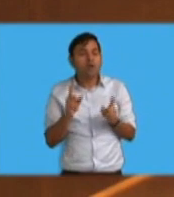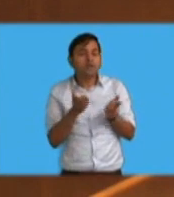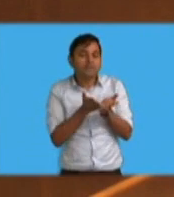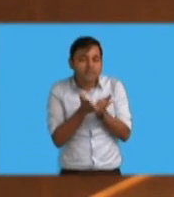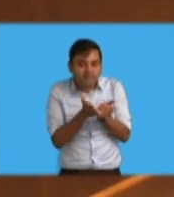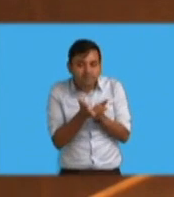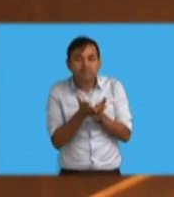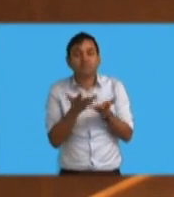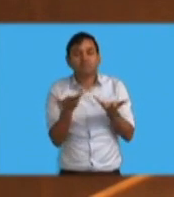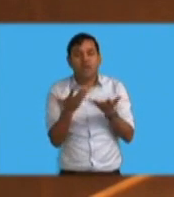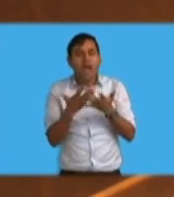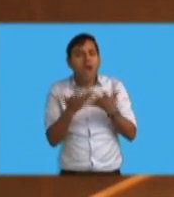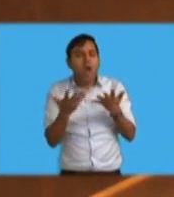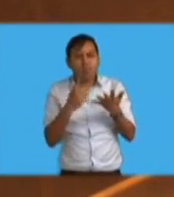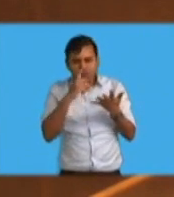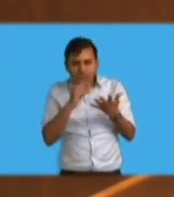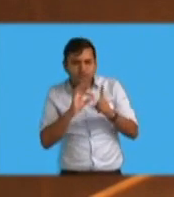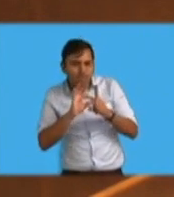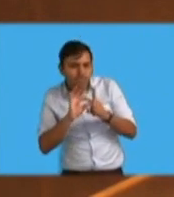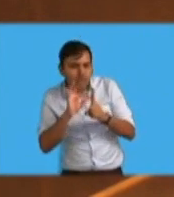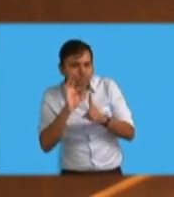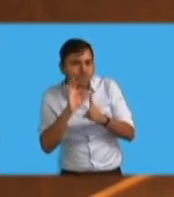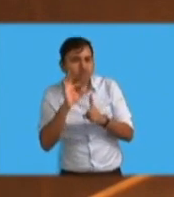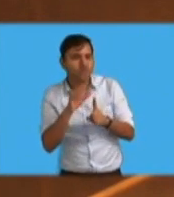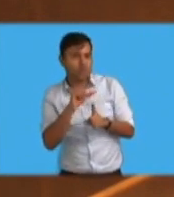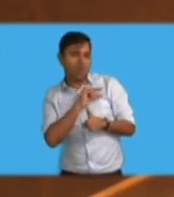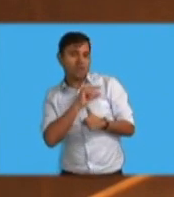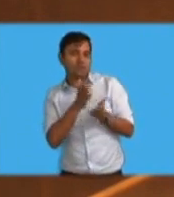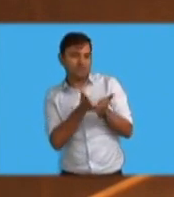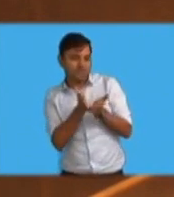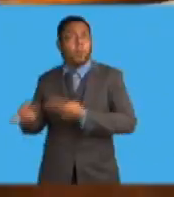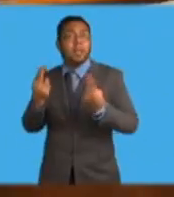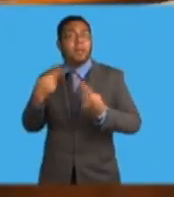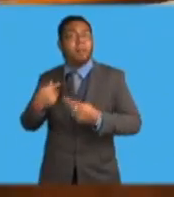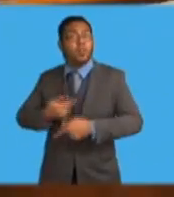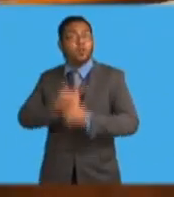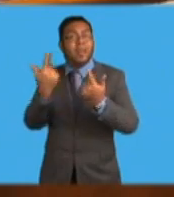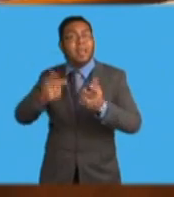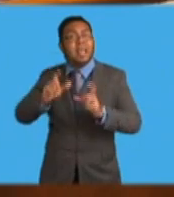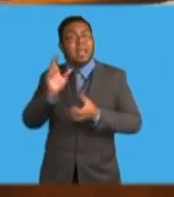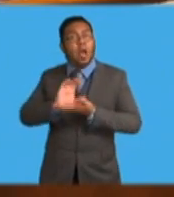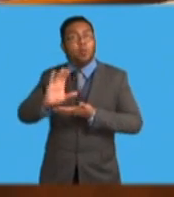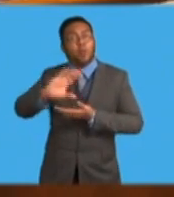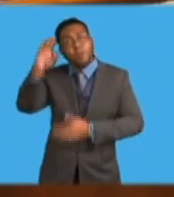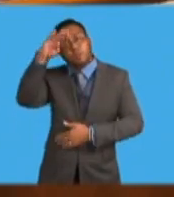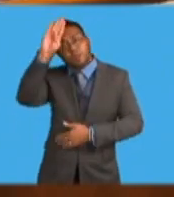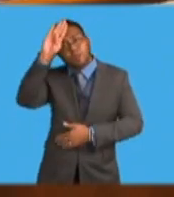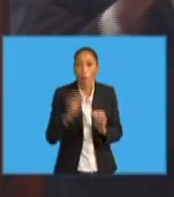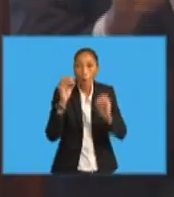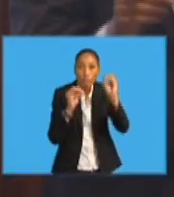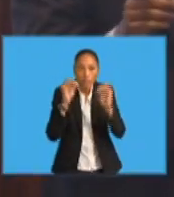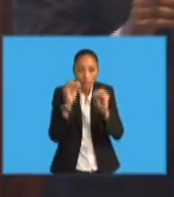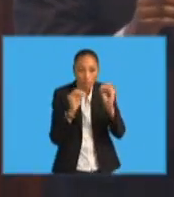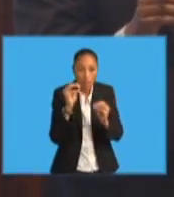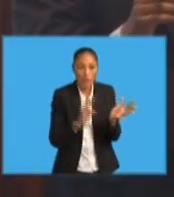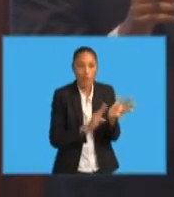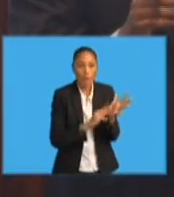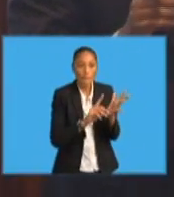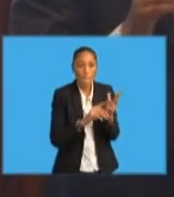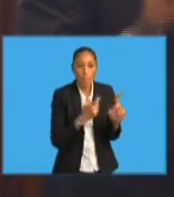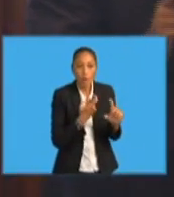their criticism isn't based on the president's speech, but the policies and programs of the government of the day. Any government,